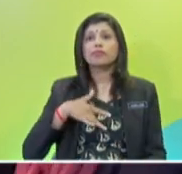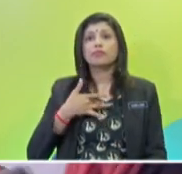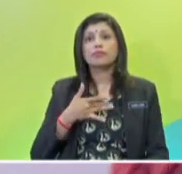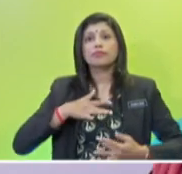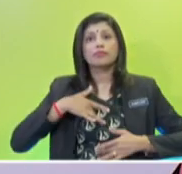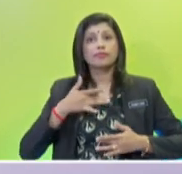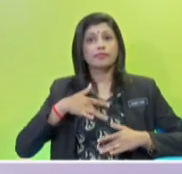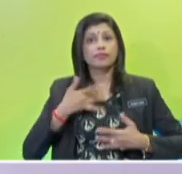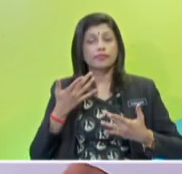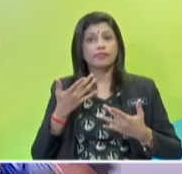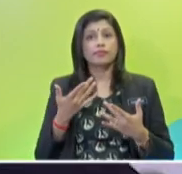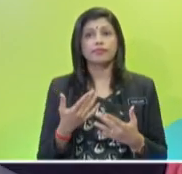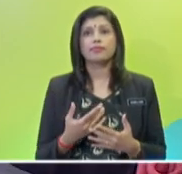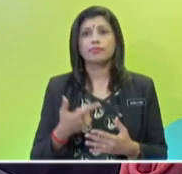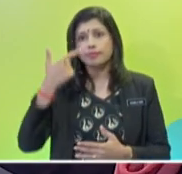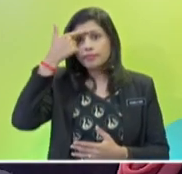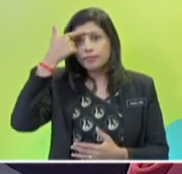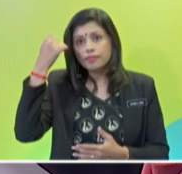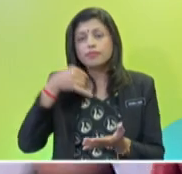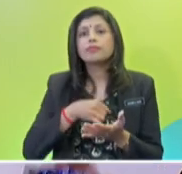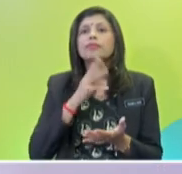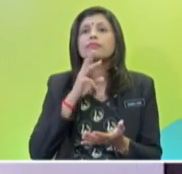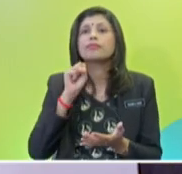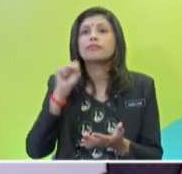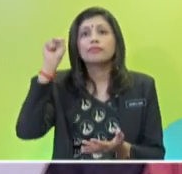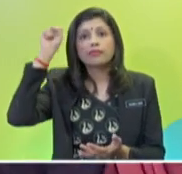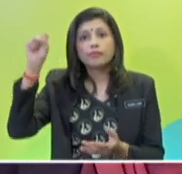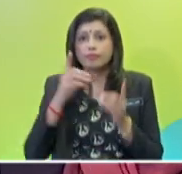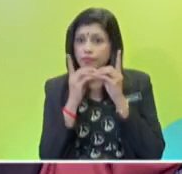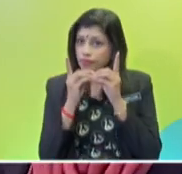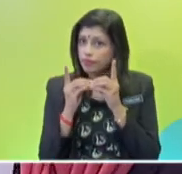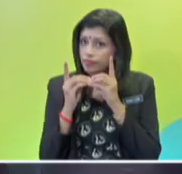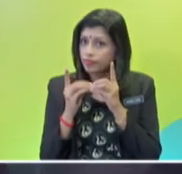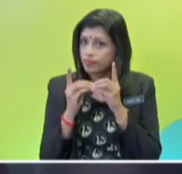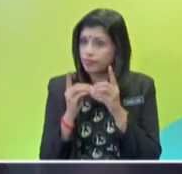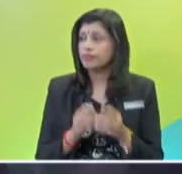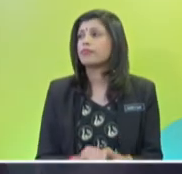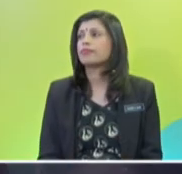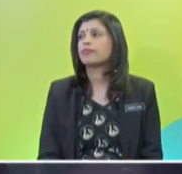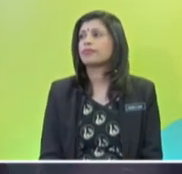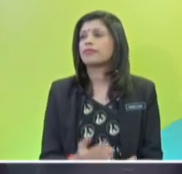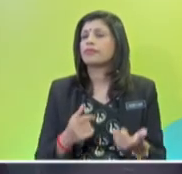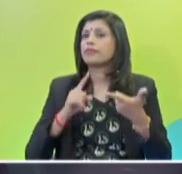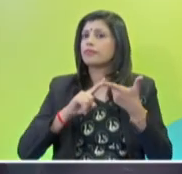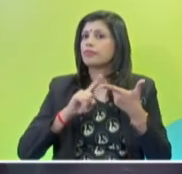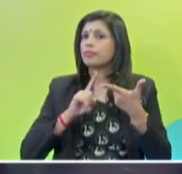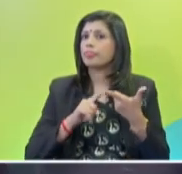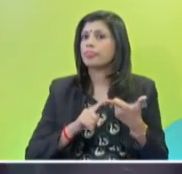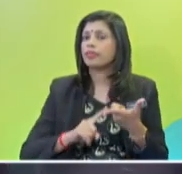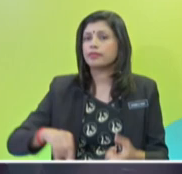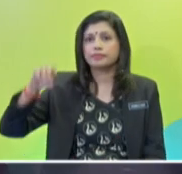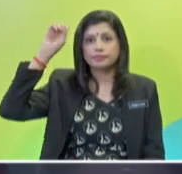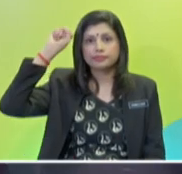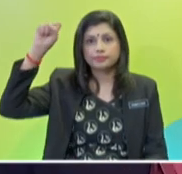Because it was his birthday. Okay, thank you, Chris. Now, who would like to give it a try for number 2? His present was in the